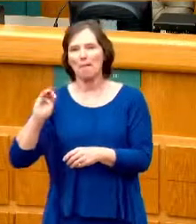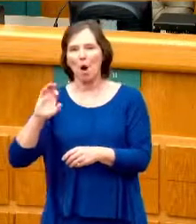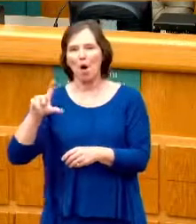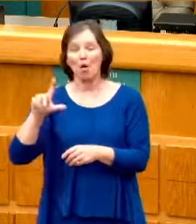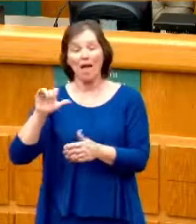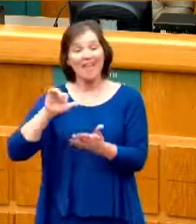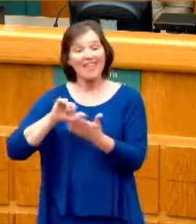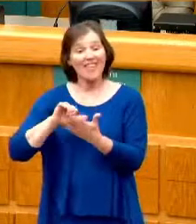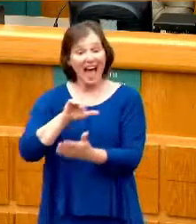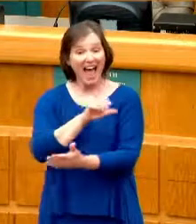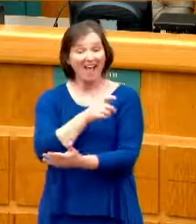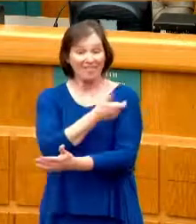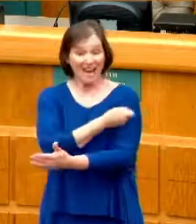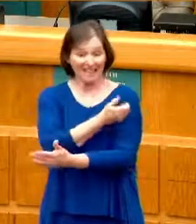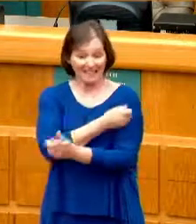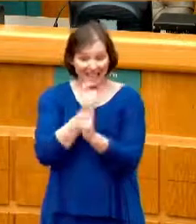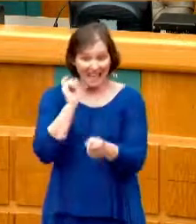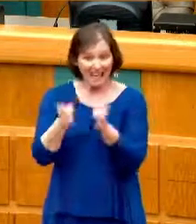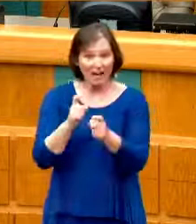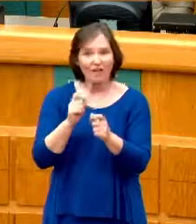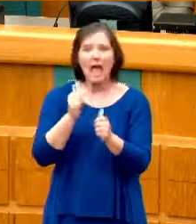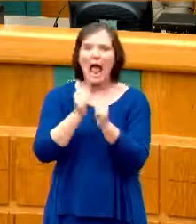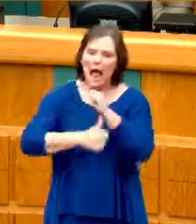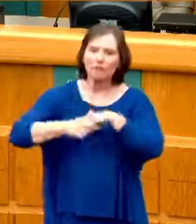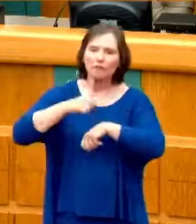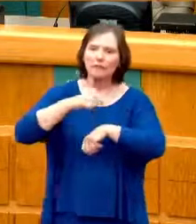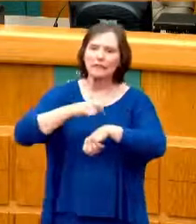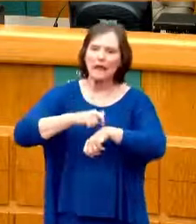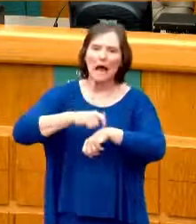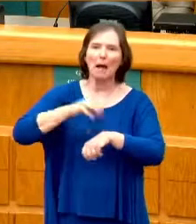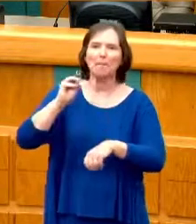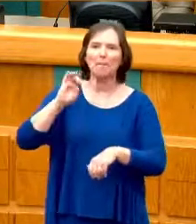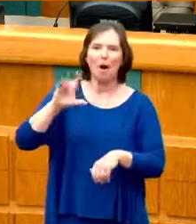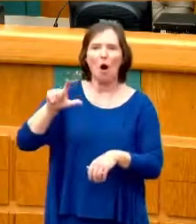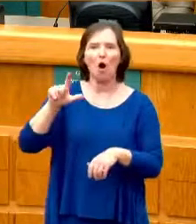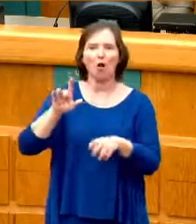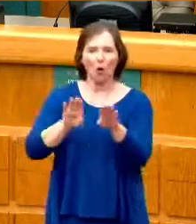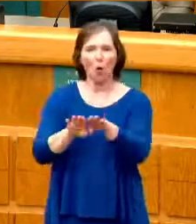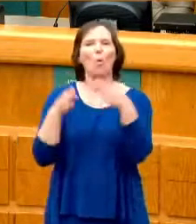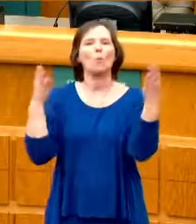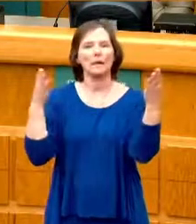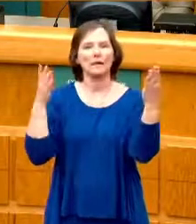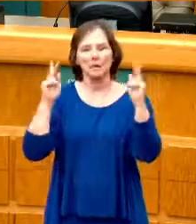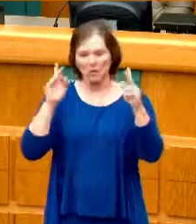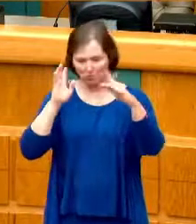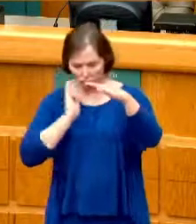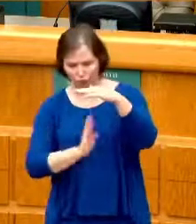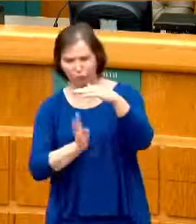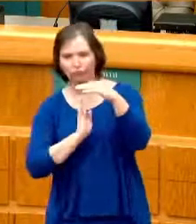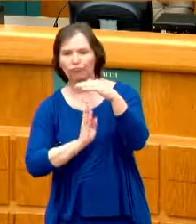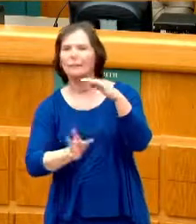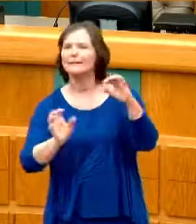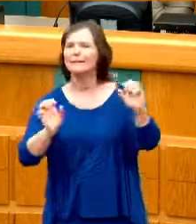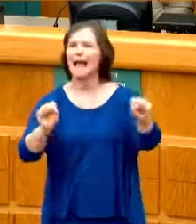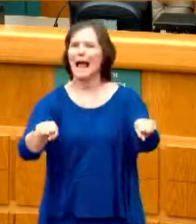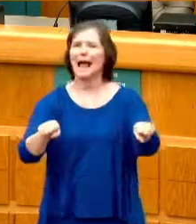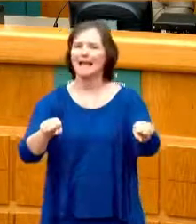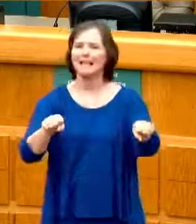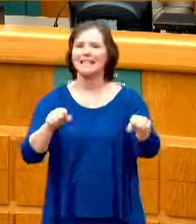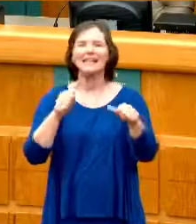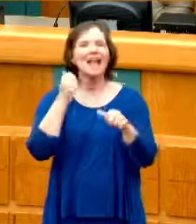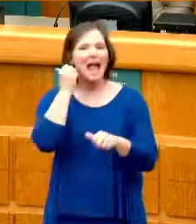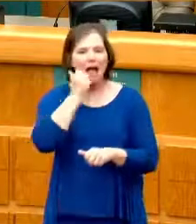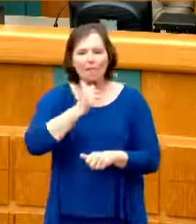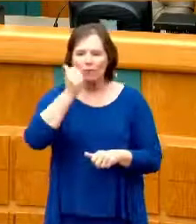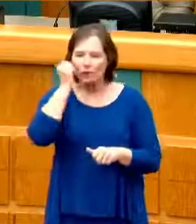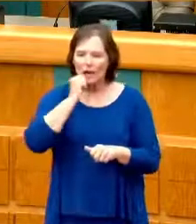open. The mall is open Monday, Tuesday, Wednesday, Thursday, Friday, Saturday, and Sunday, every day that ends in Y, and we'll